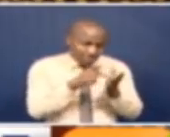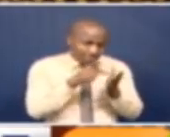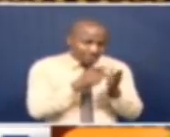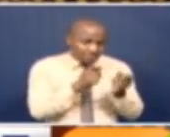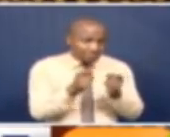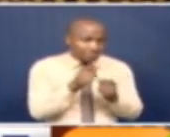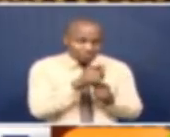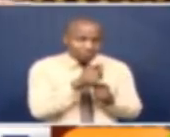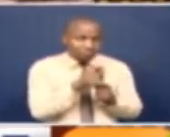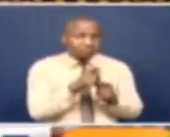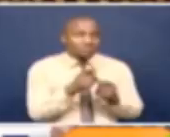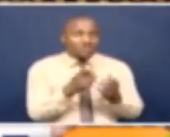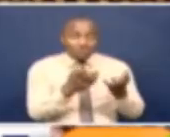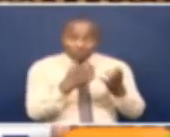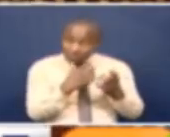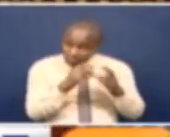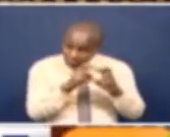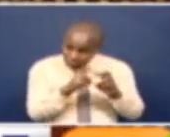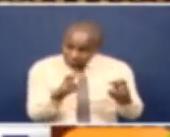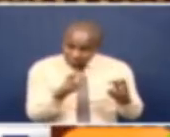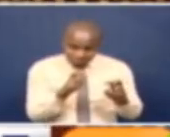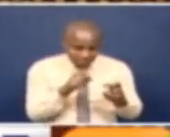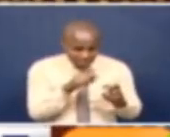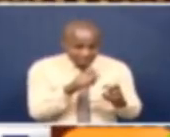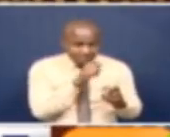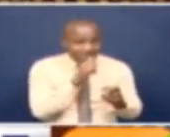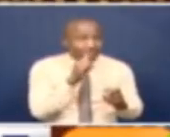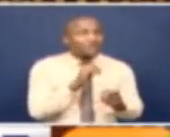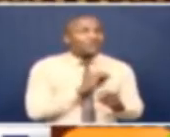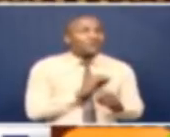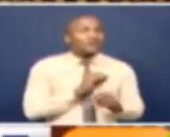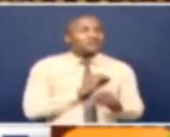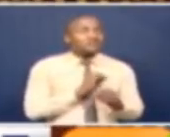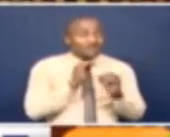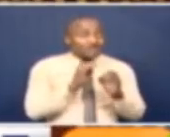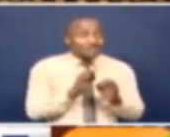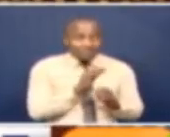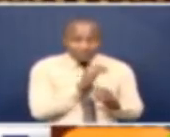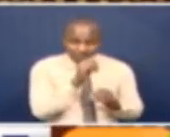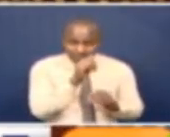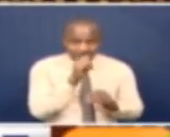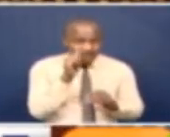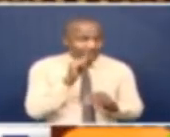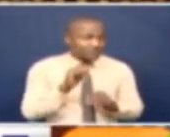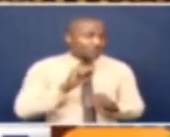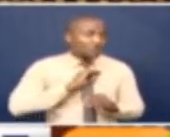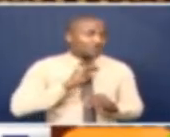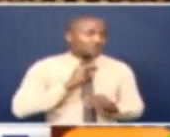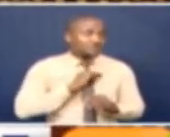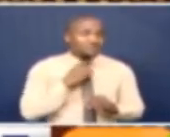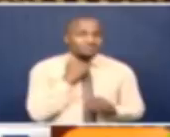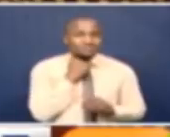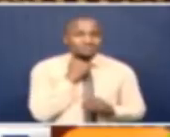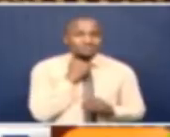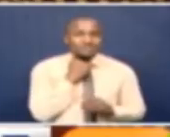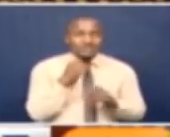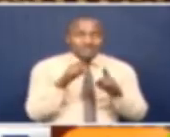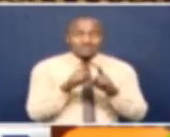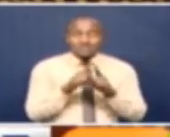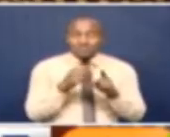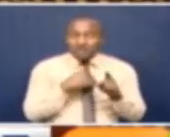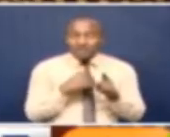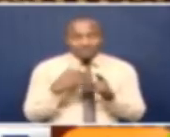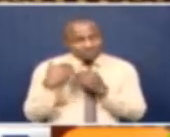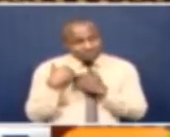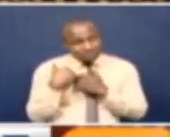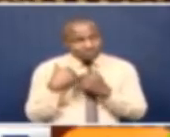You need to go and interrogate part of that private ownership. If the private ownership in you know, also we have a duty to protect private